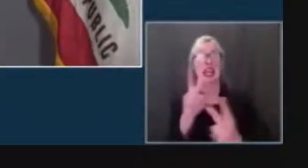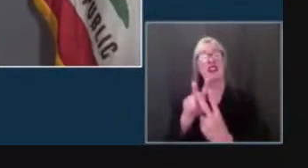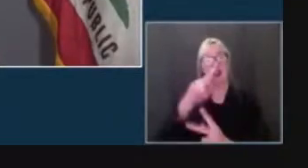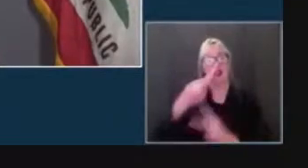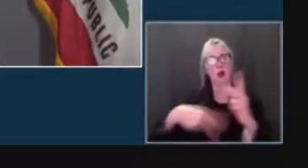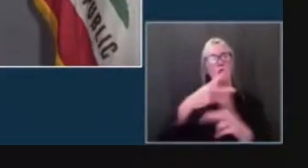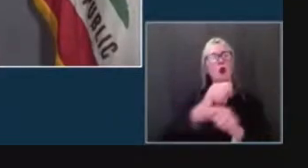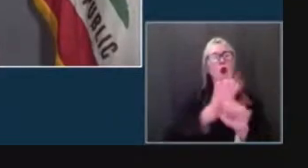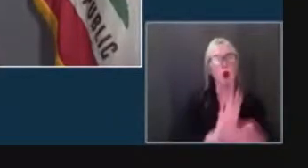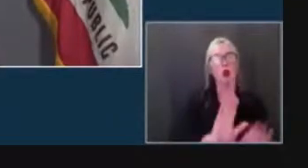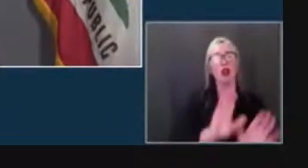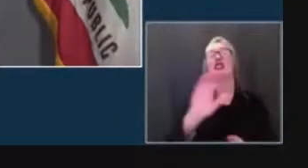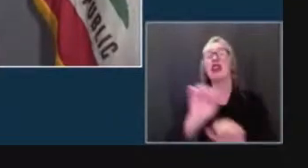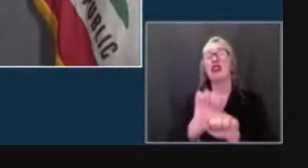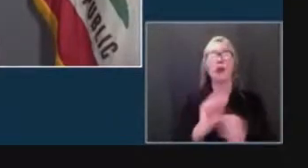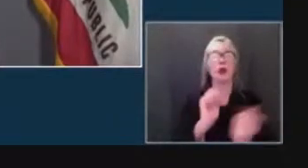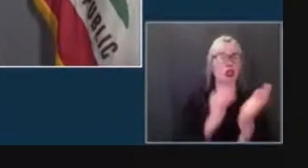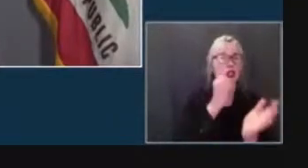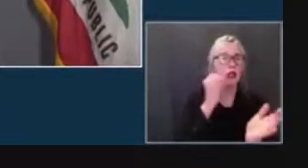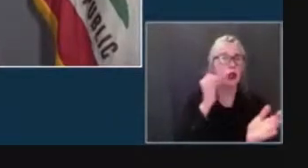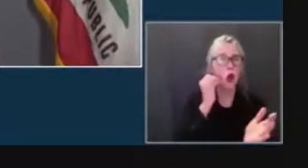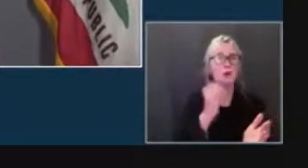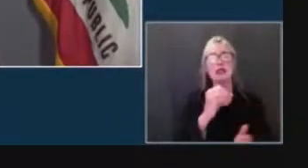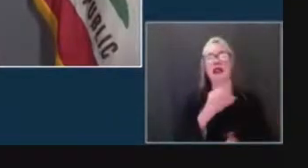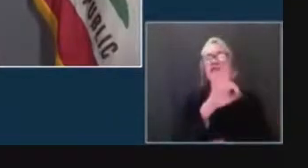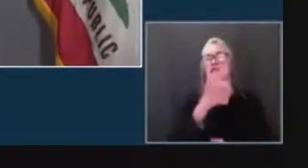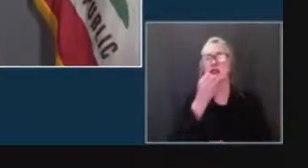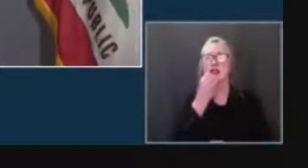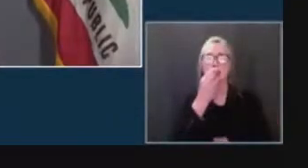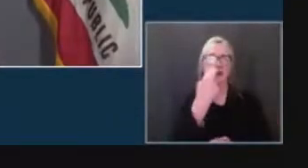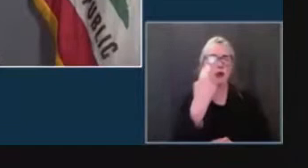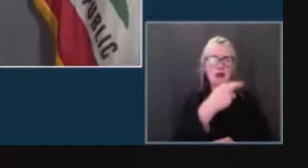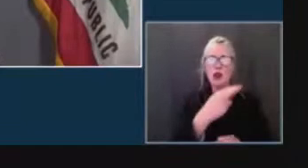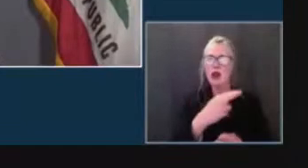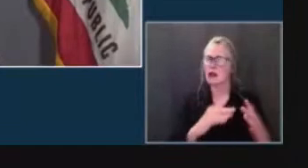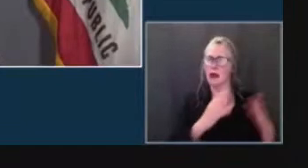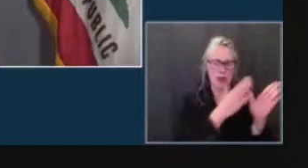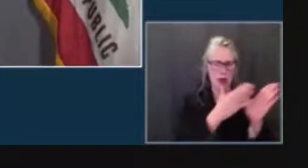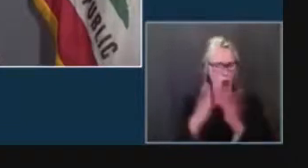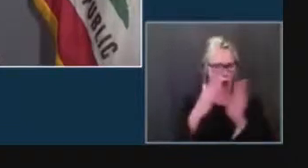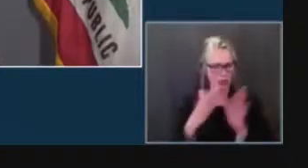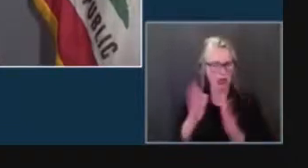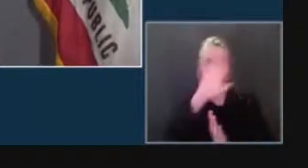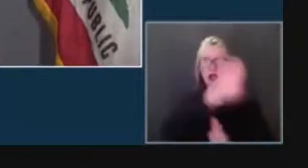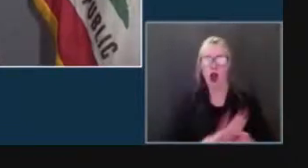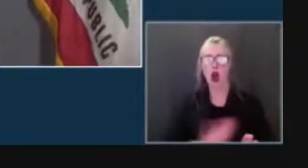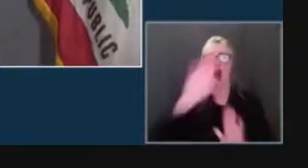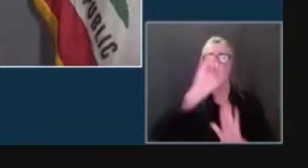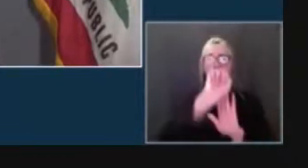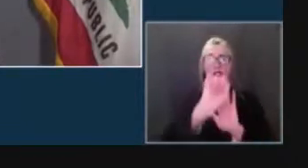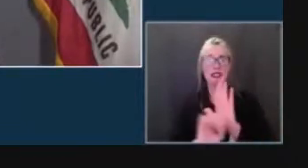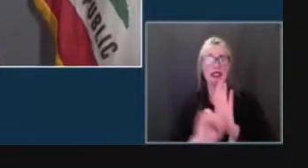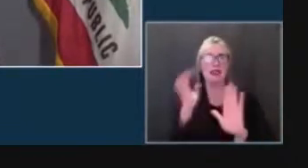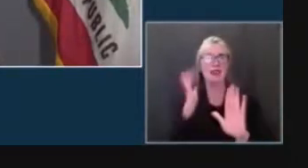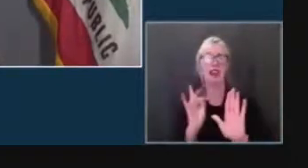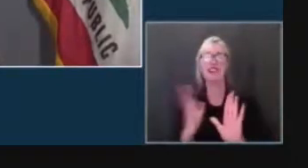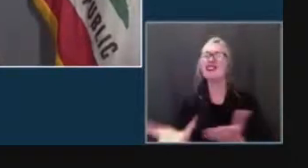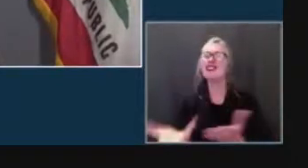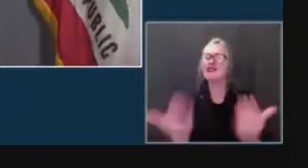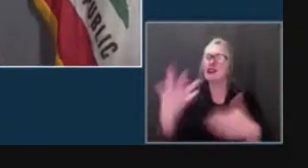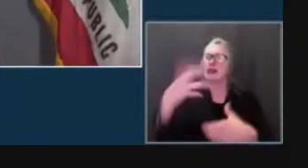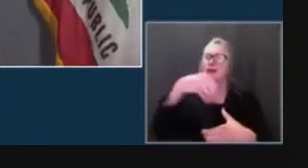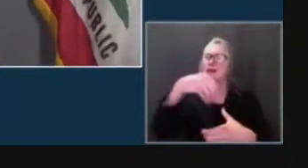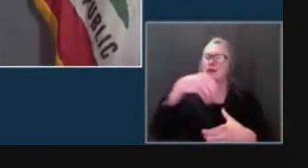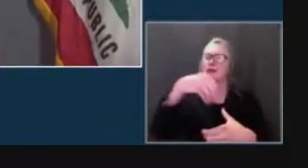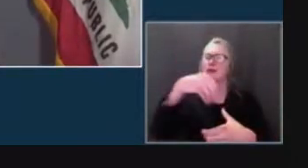Delia are organizing in nursing homes, fast food restaurants, community clinics, and work sites up and down the state. And every one of you can be part of this movement. Support